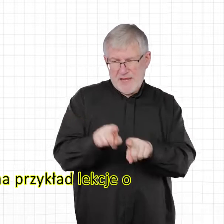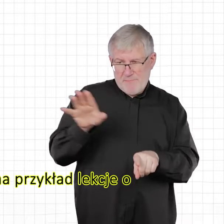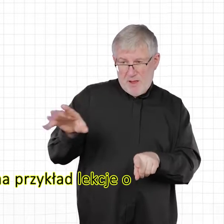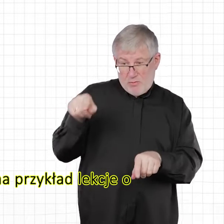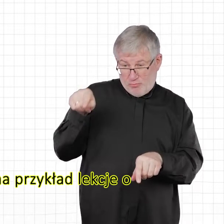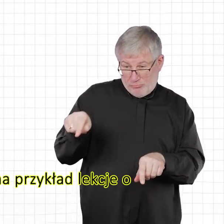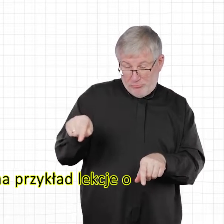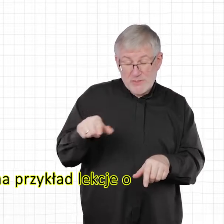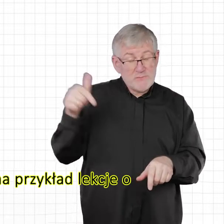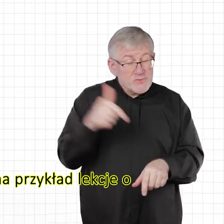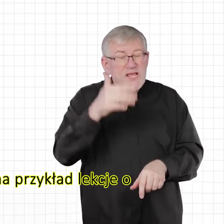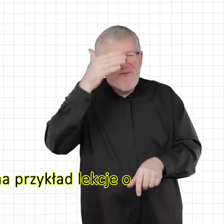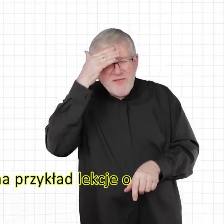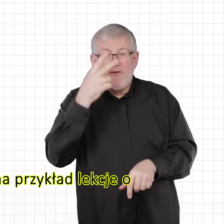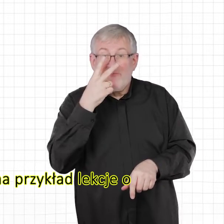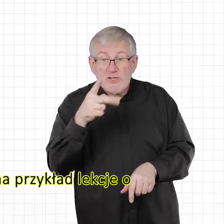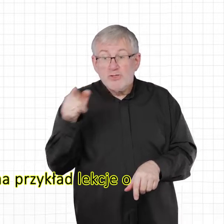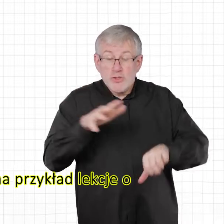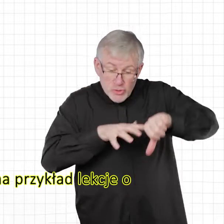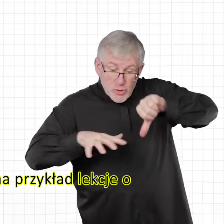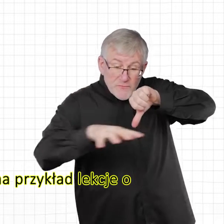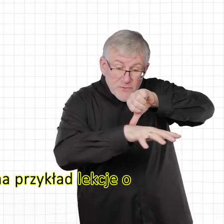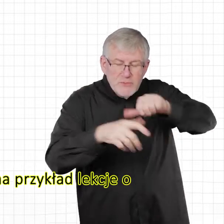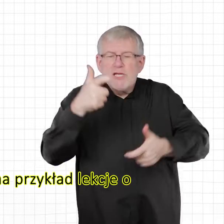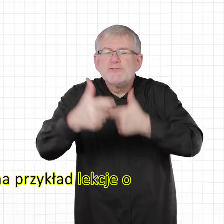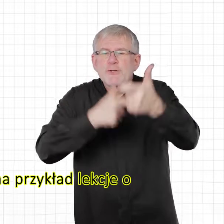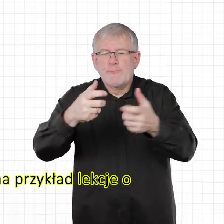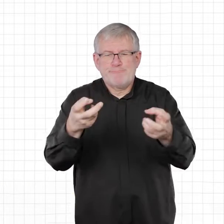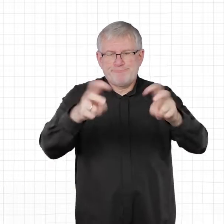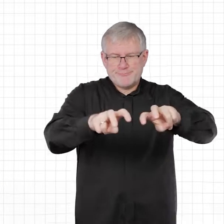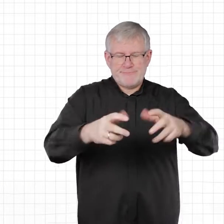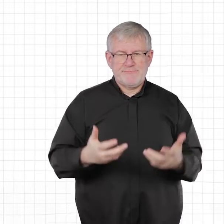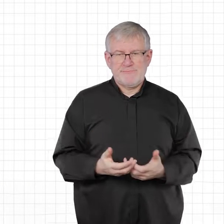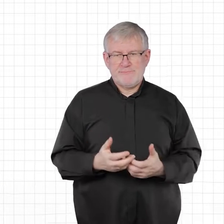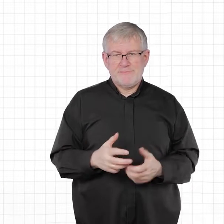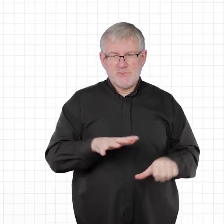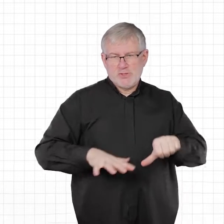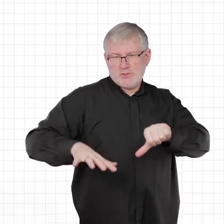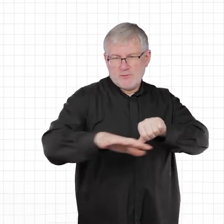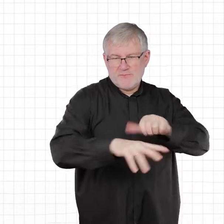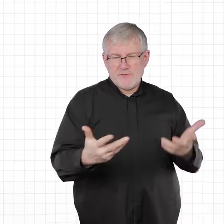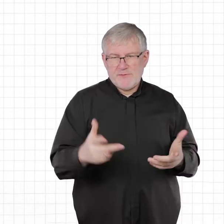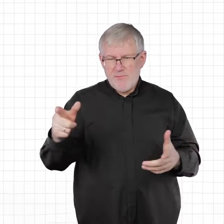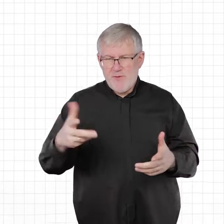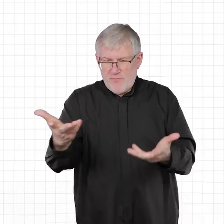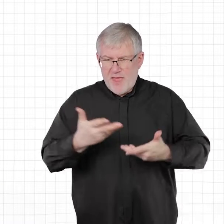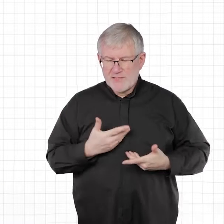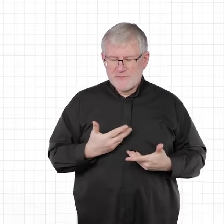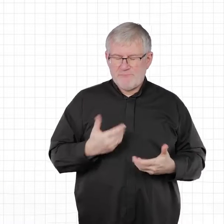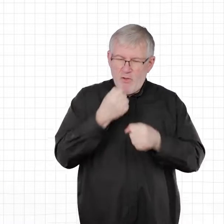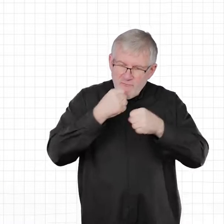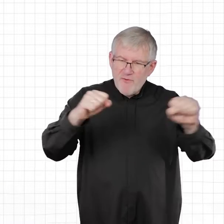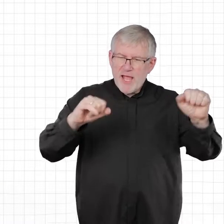it's not in the everyday curriculum like classes about gender equality. It's just something that every headmaster